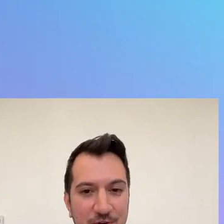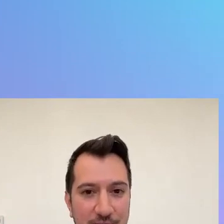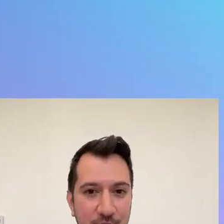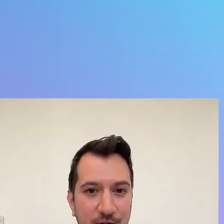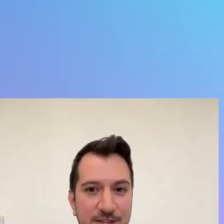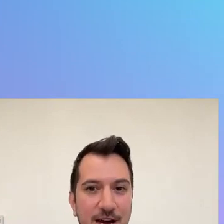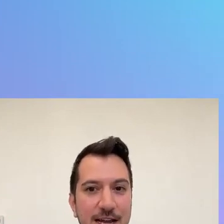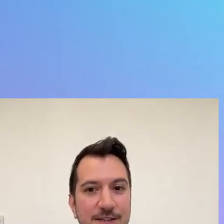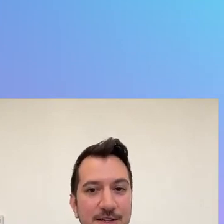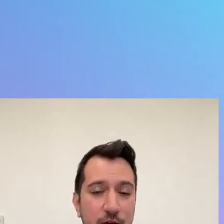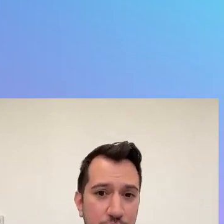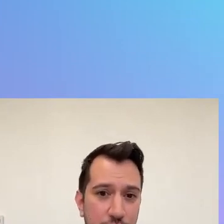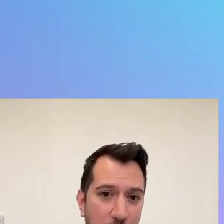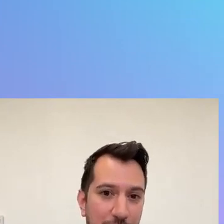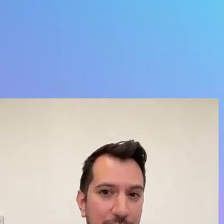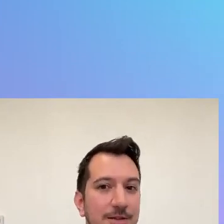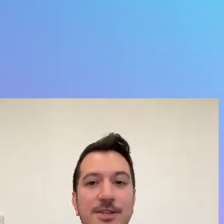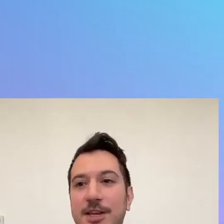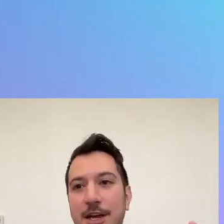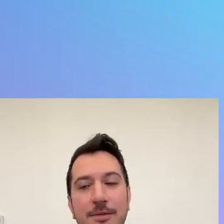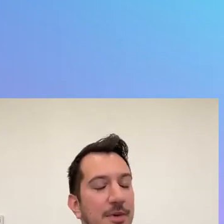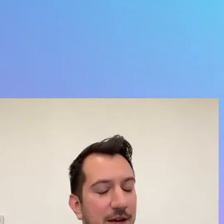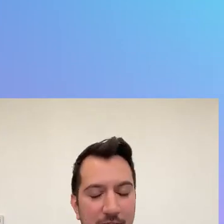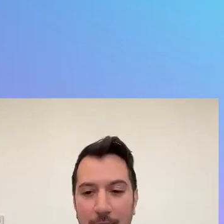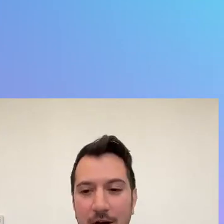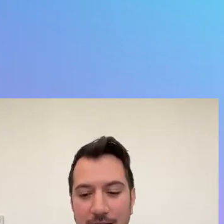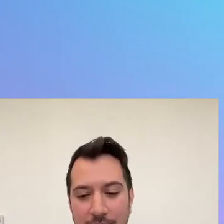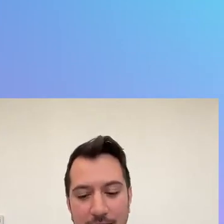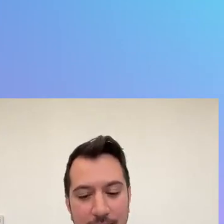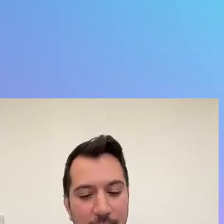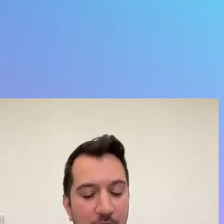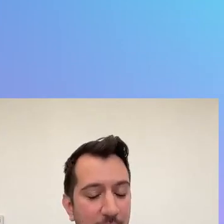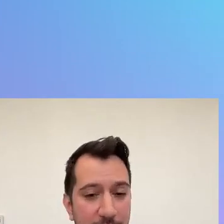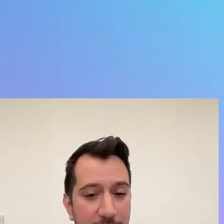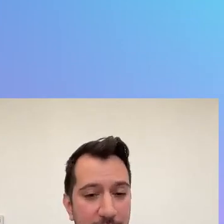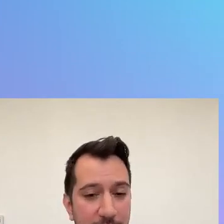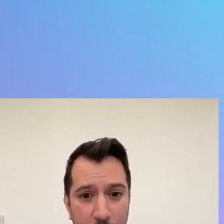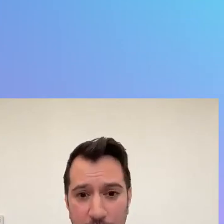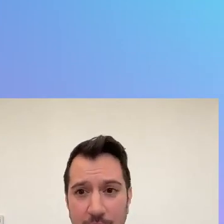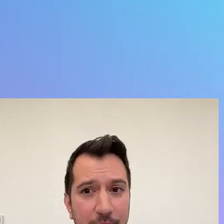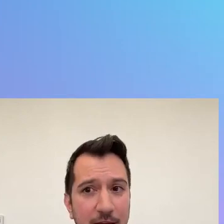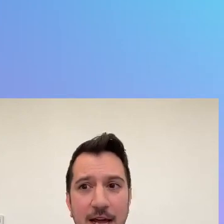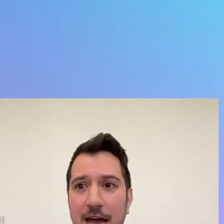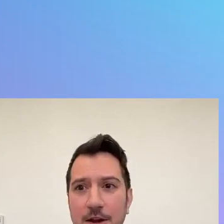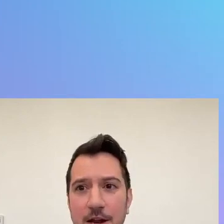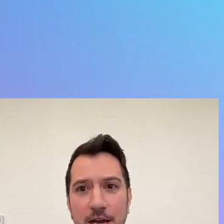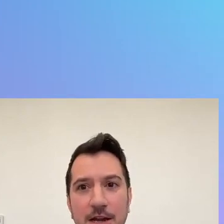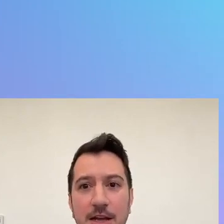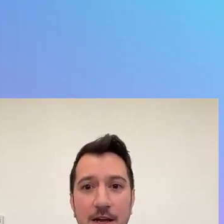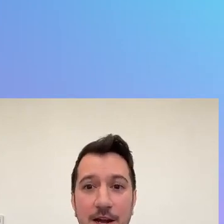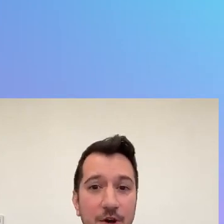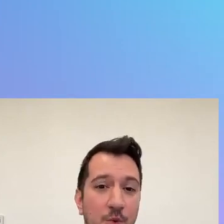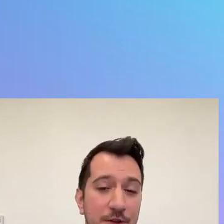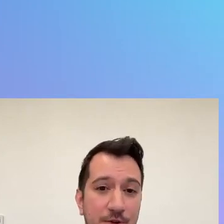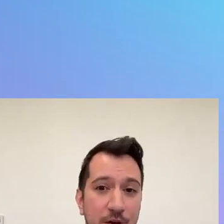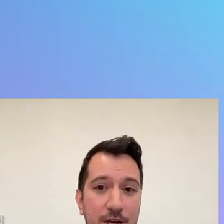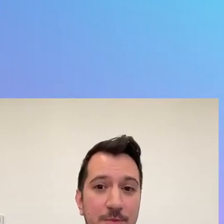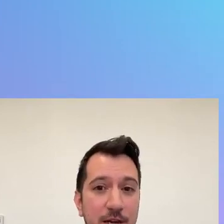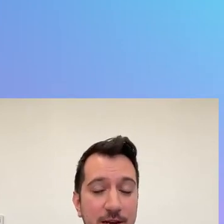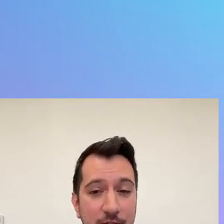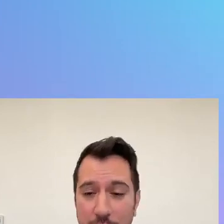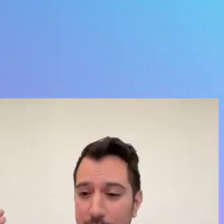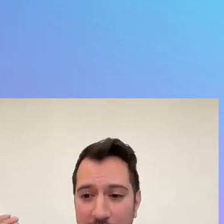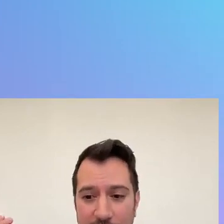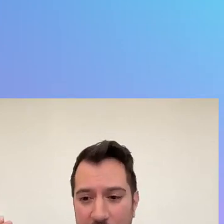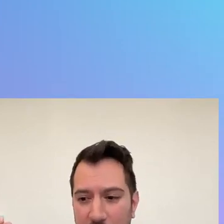the contrast so it's not as, jarring. Let's say I'm on my phone in bed at night. I don't want the screen to